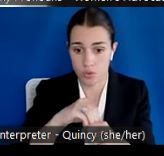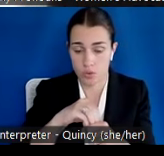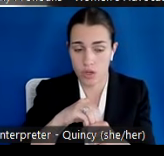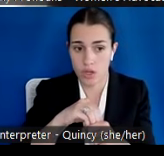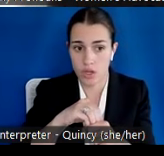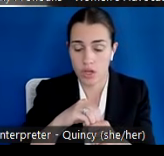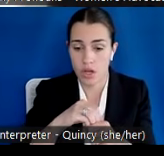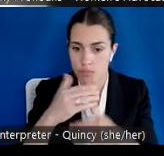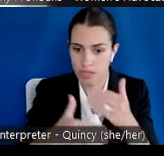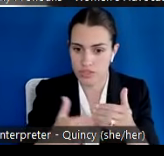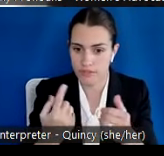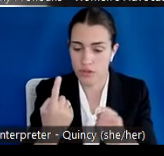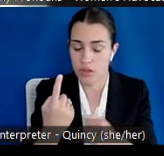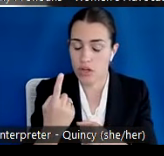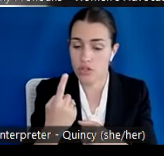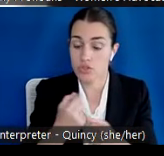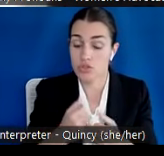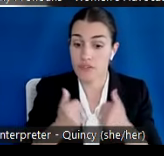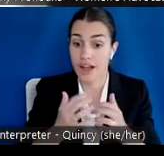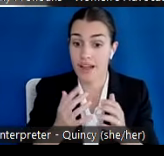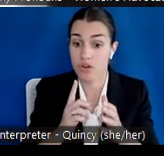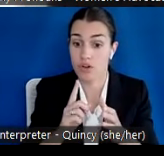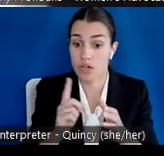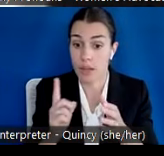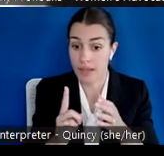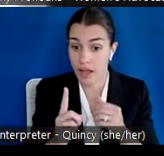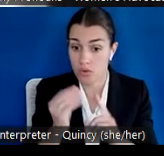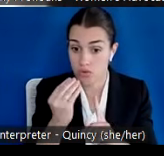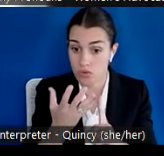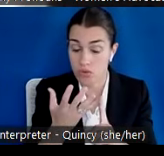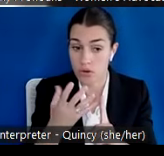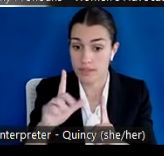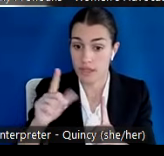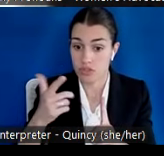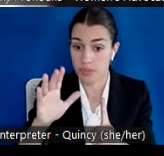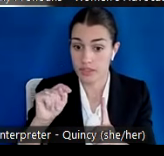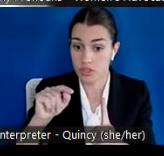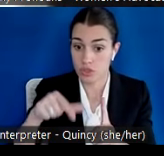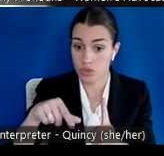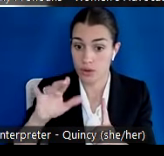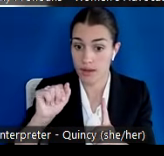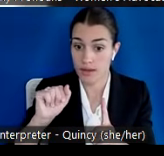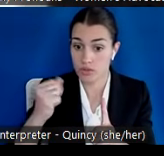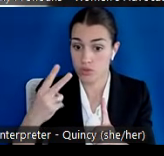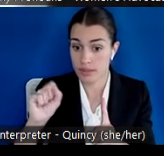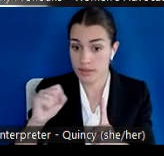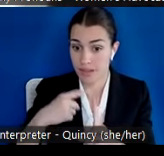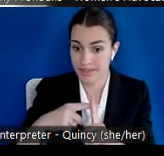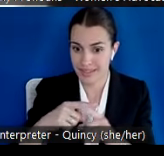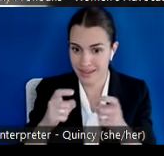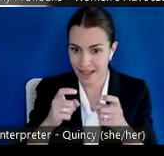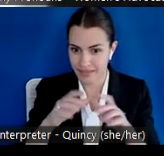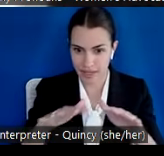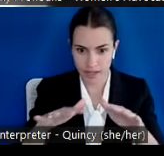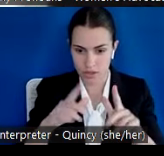survivor coming out as LGBTQIA2S+ and kind of navigating reactions to that within